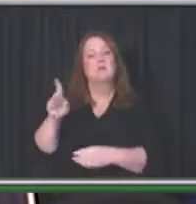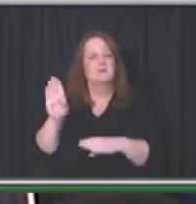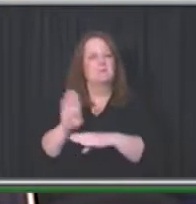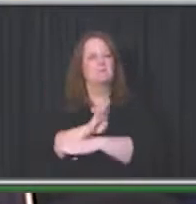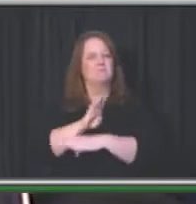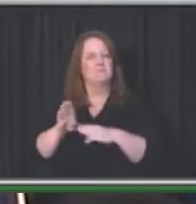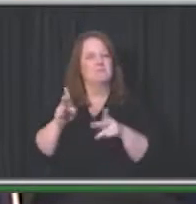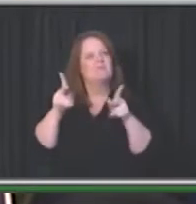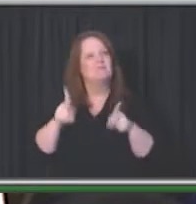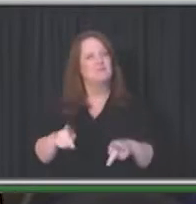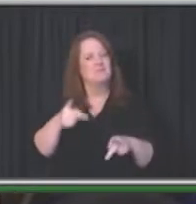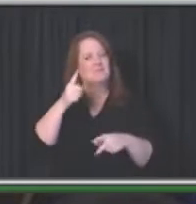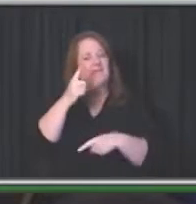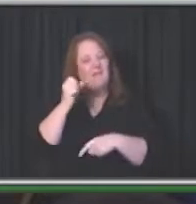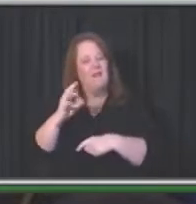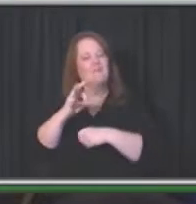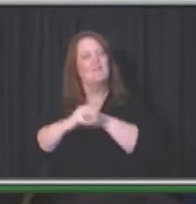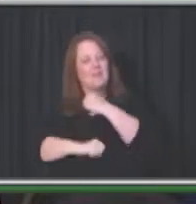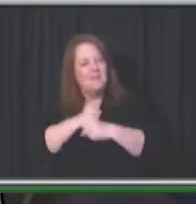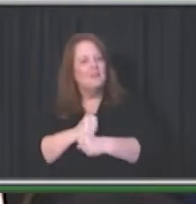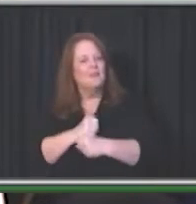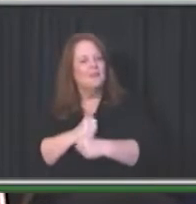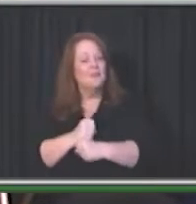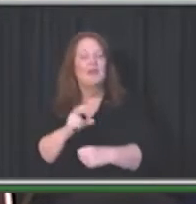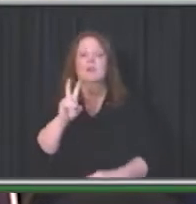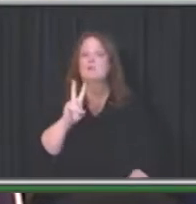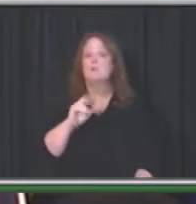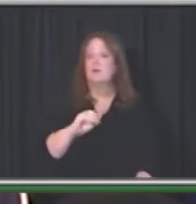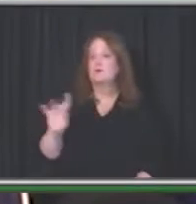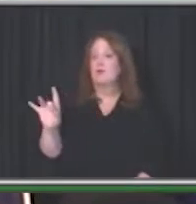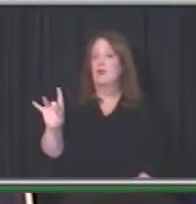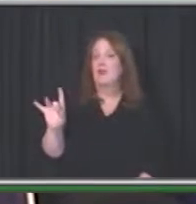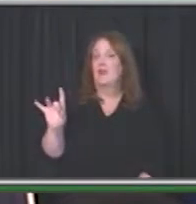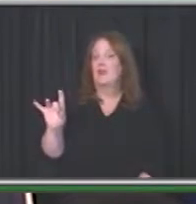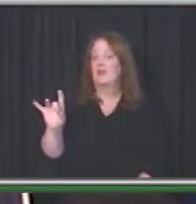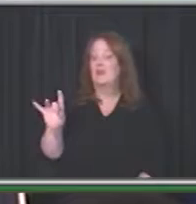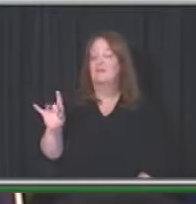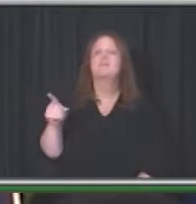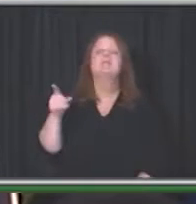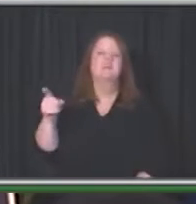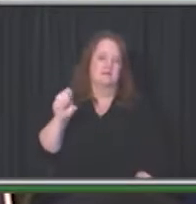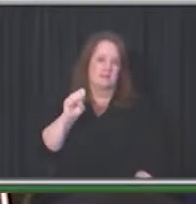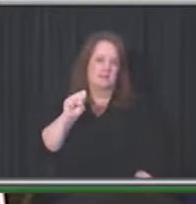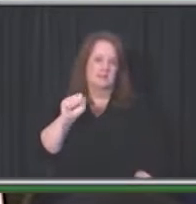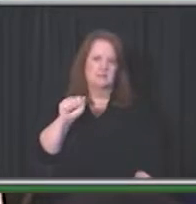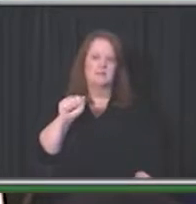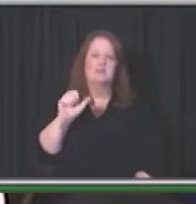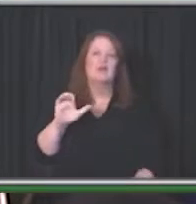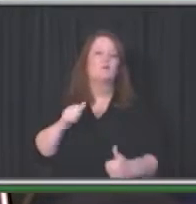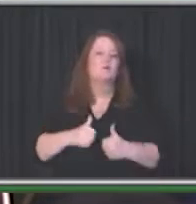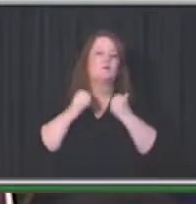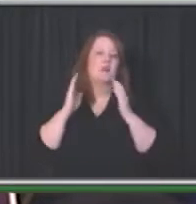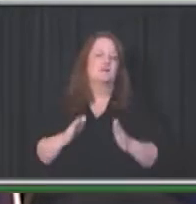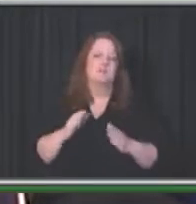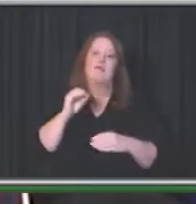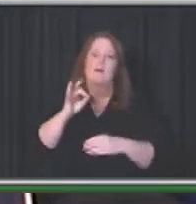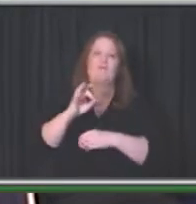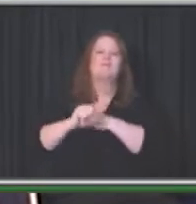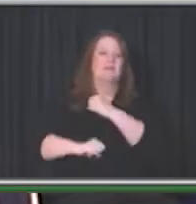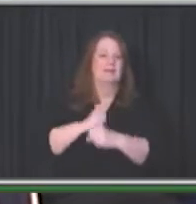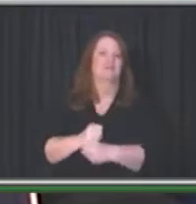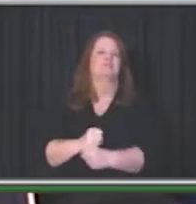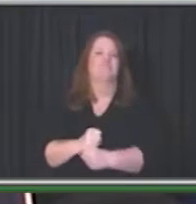of the Year. And in 2008, he was the Sacramentan of the Year.